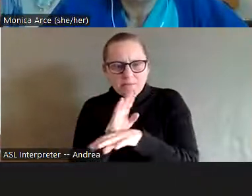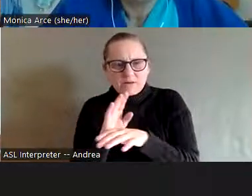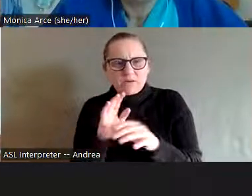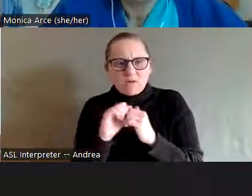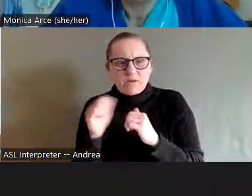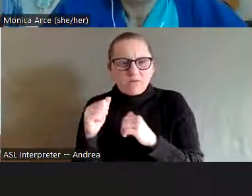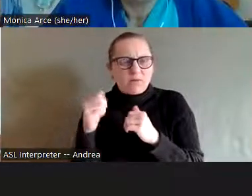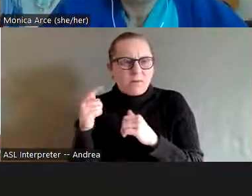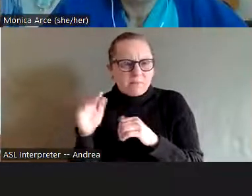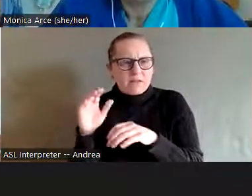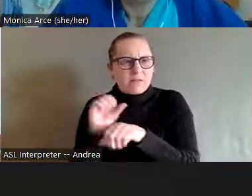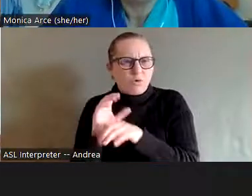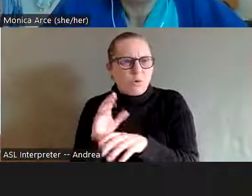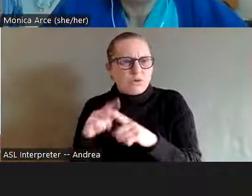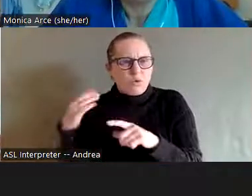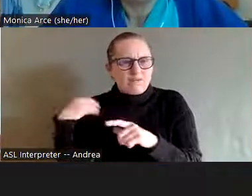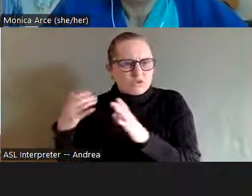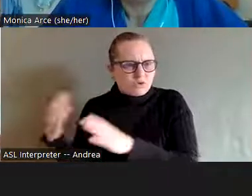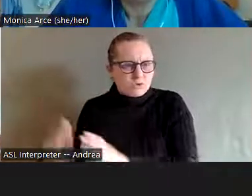employees or public officials.